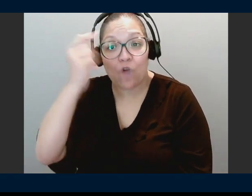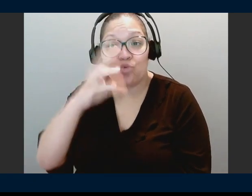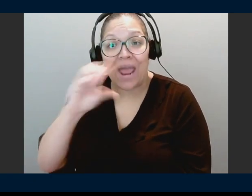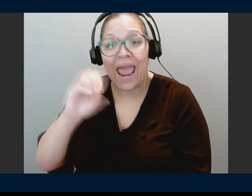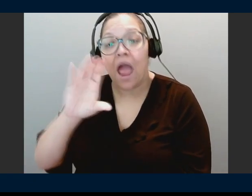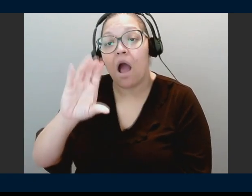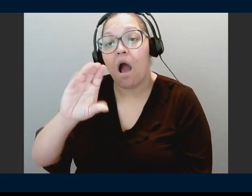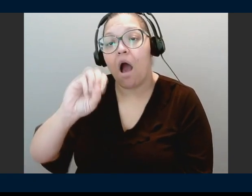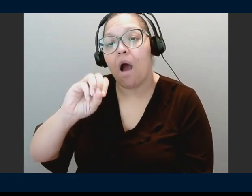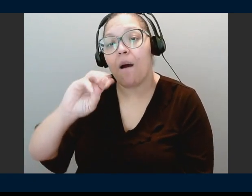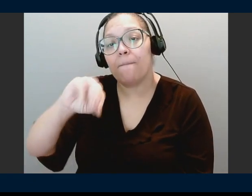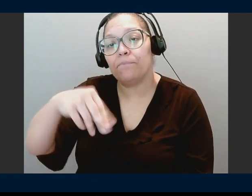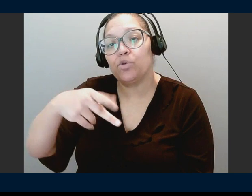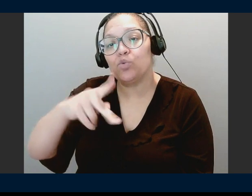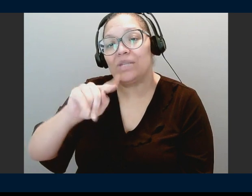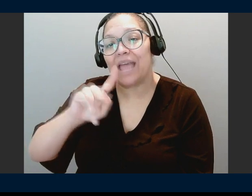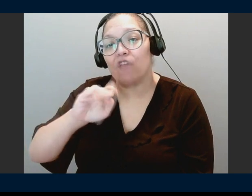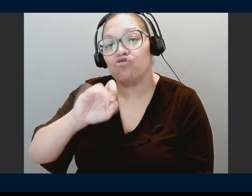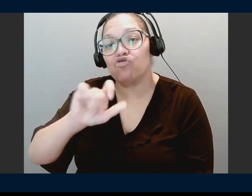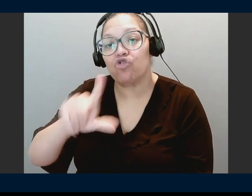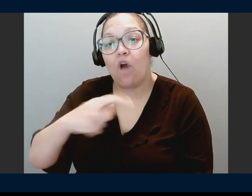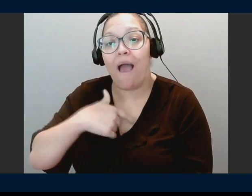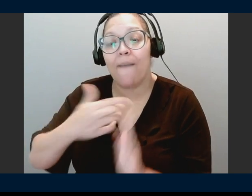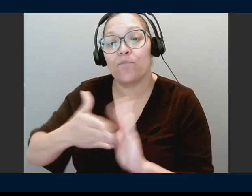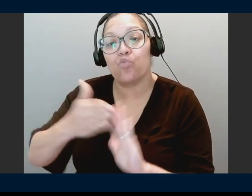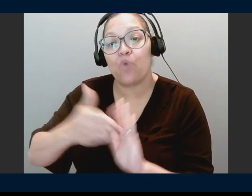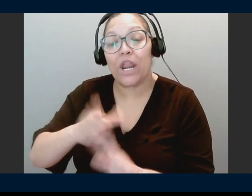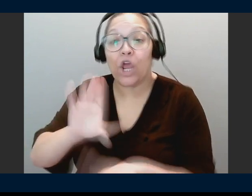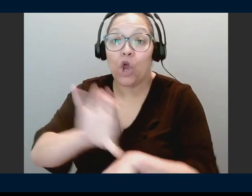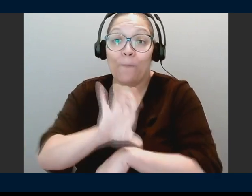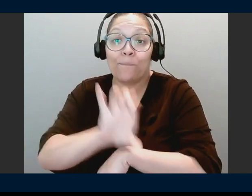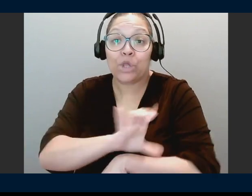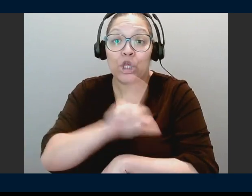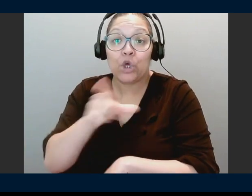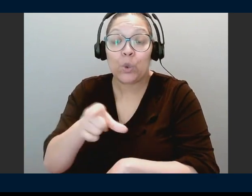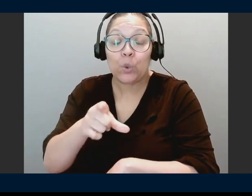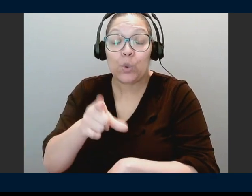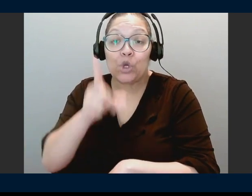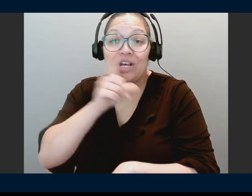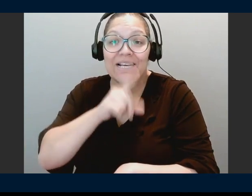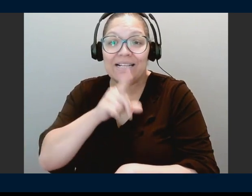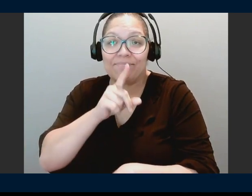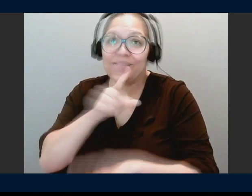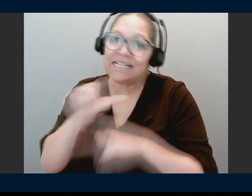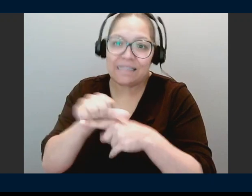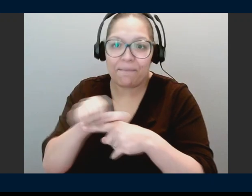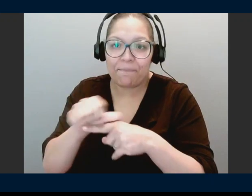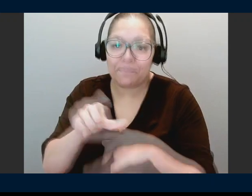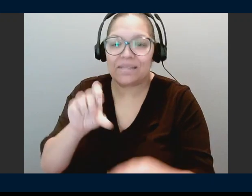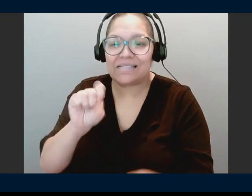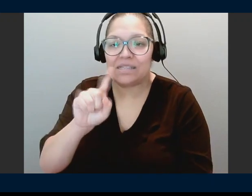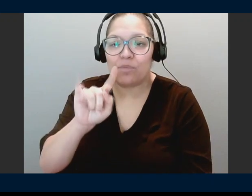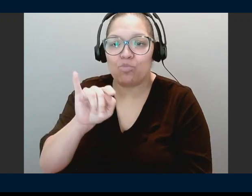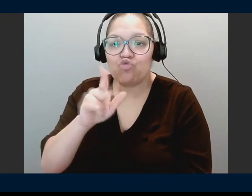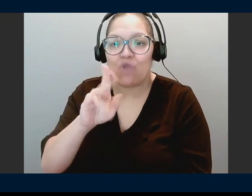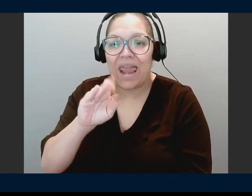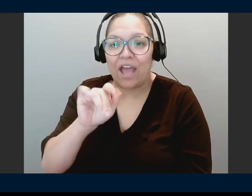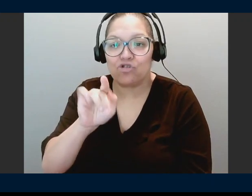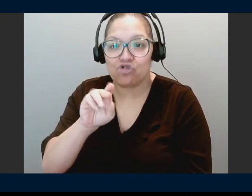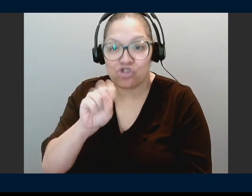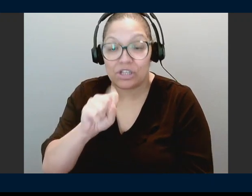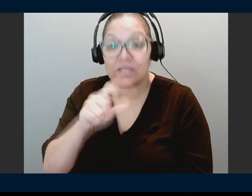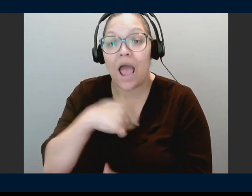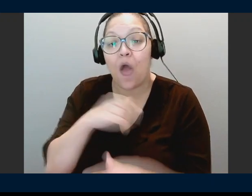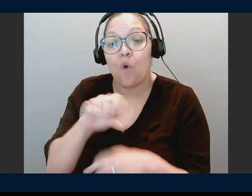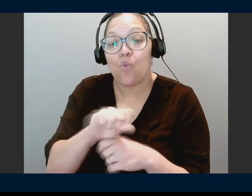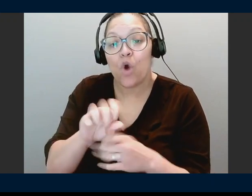astrophysics. So I'm running computer simulations. For instance, I've done work with through NASA or NSF, so